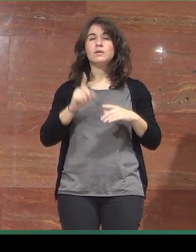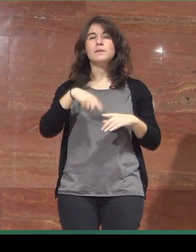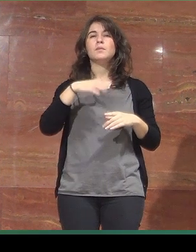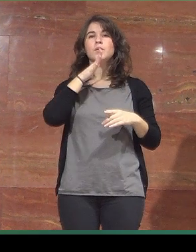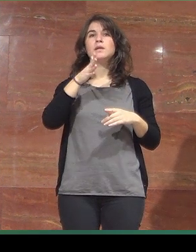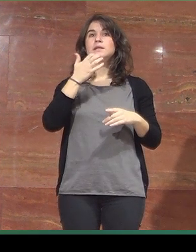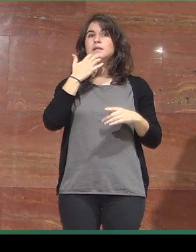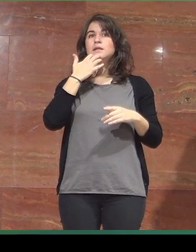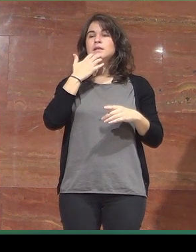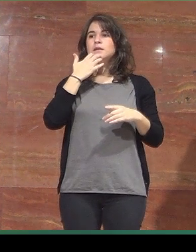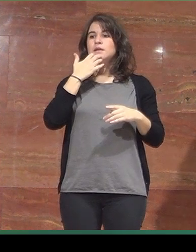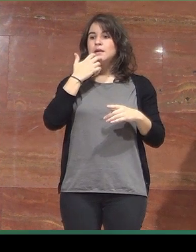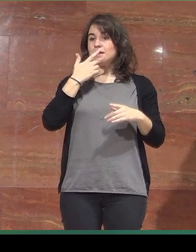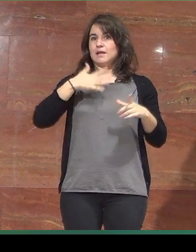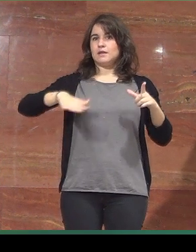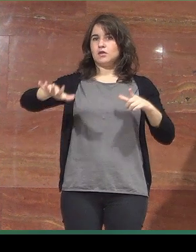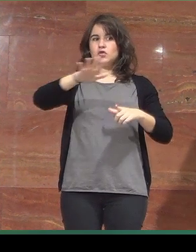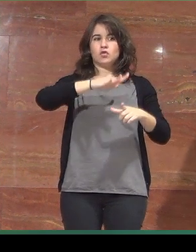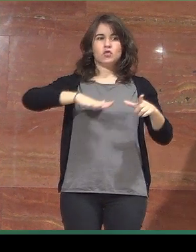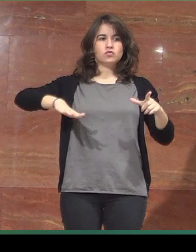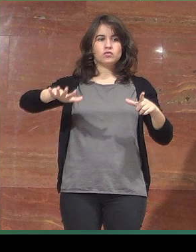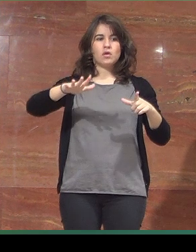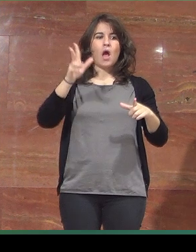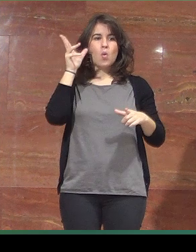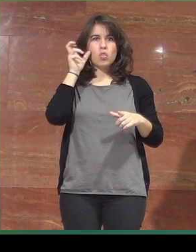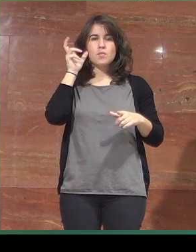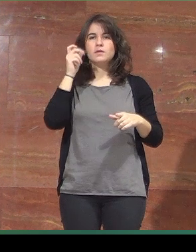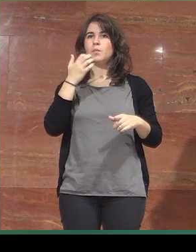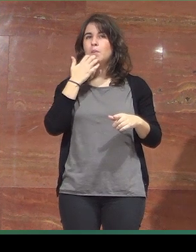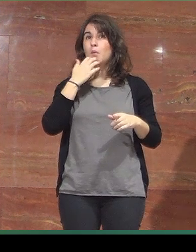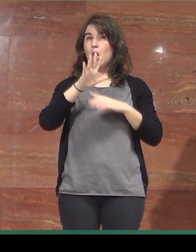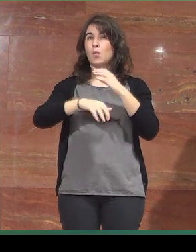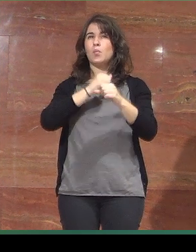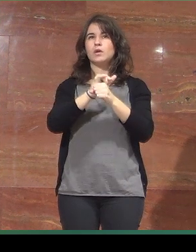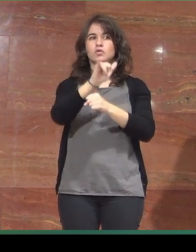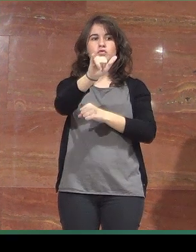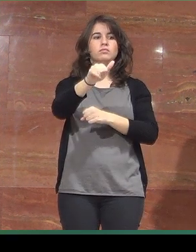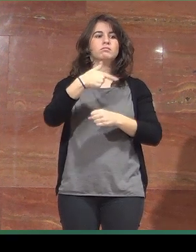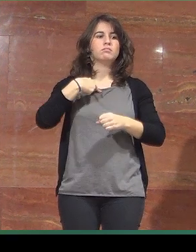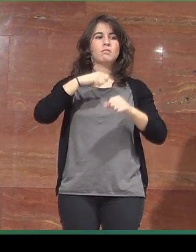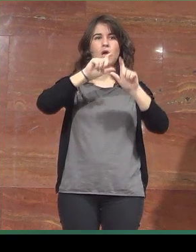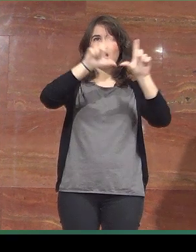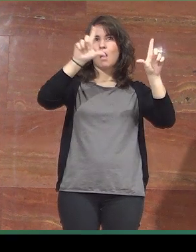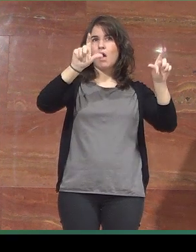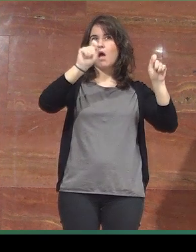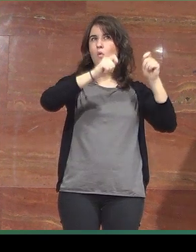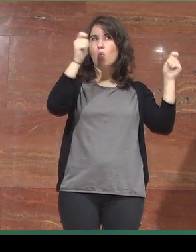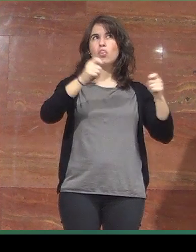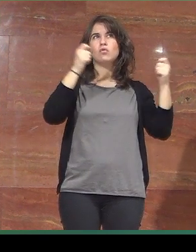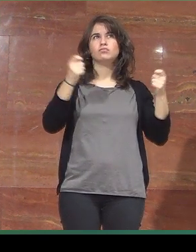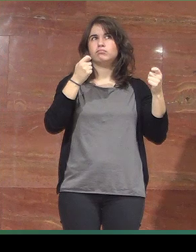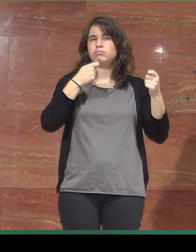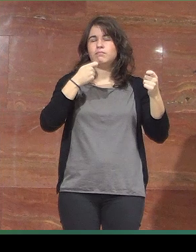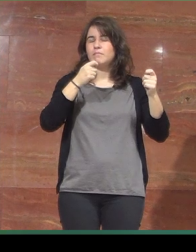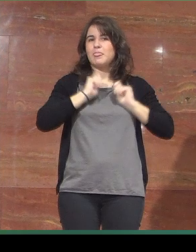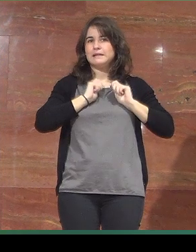there's a perception that too many announcements causes stress. I think if you talk to most people waiting for flights, it's the